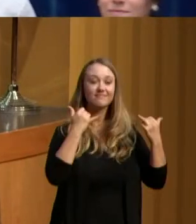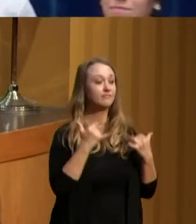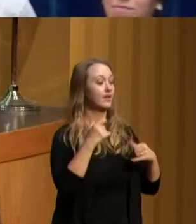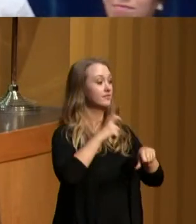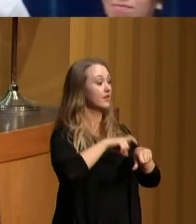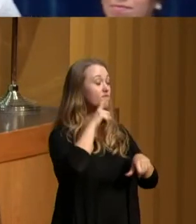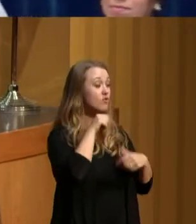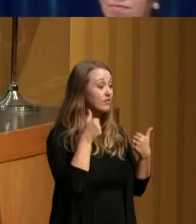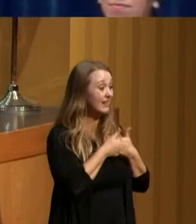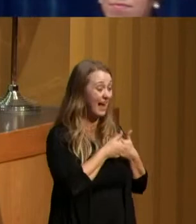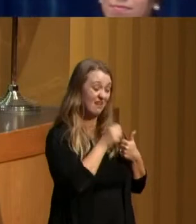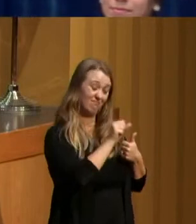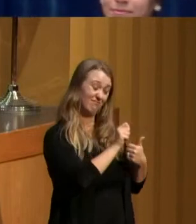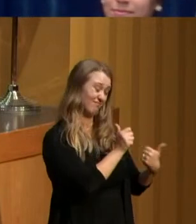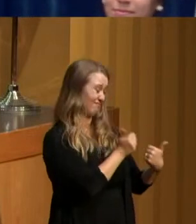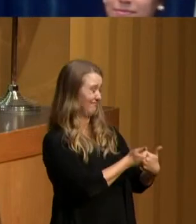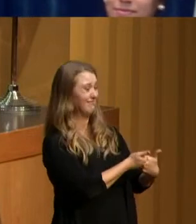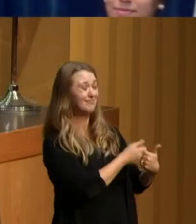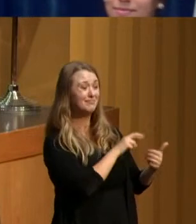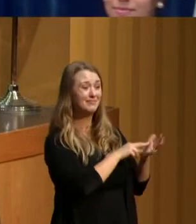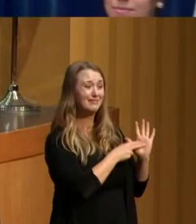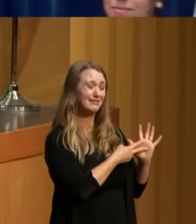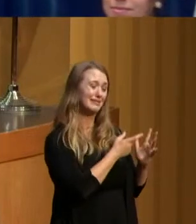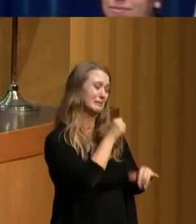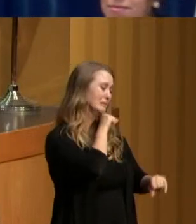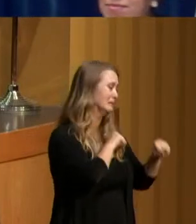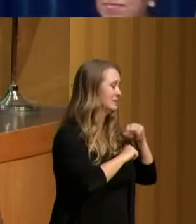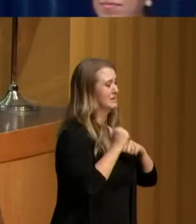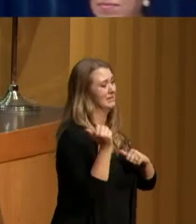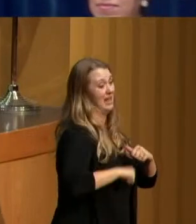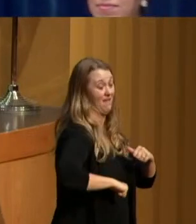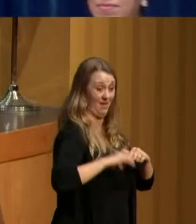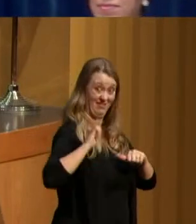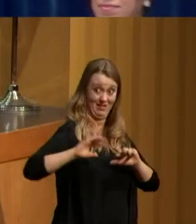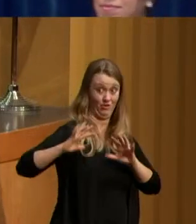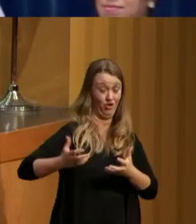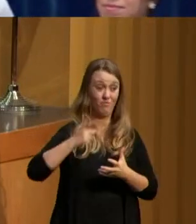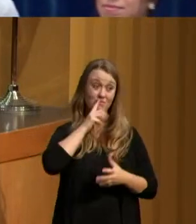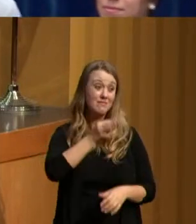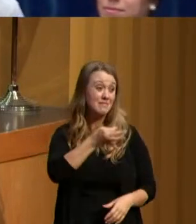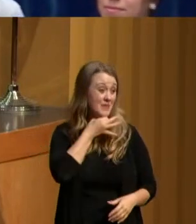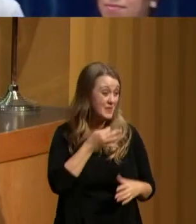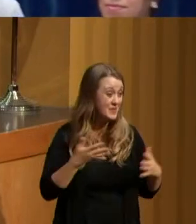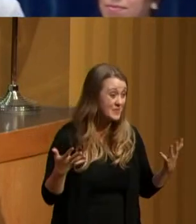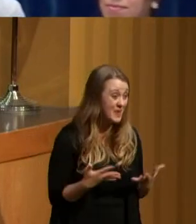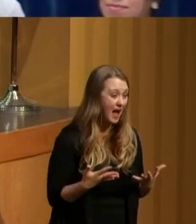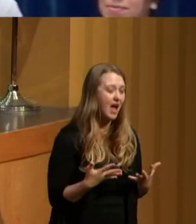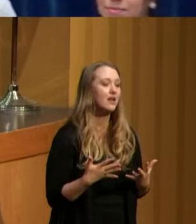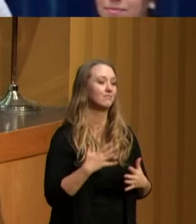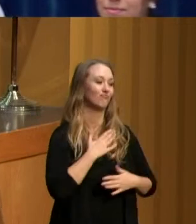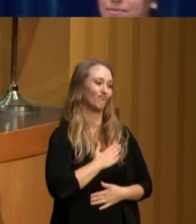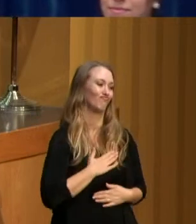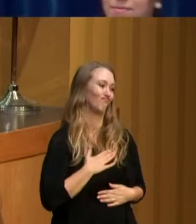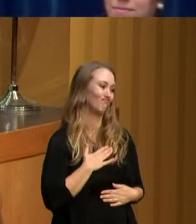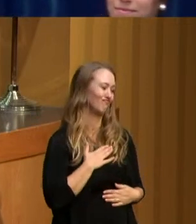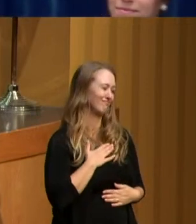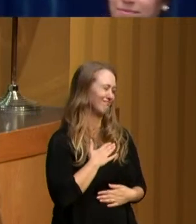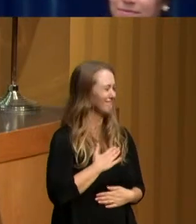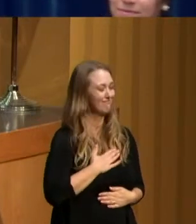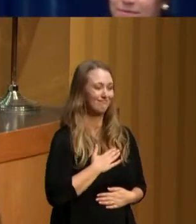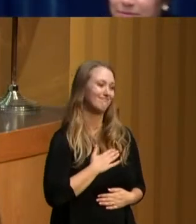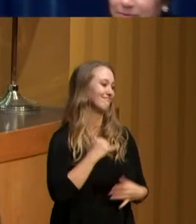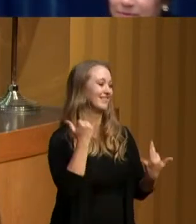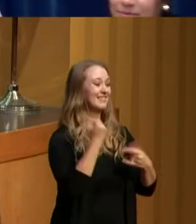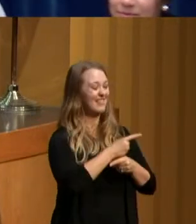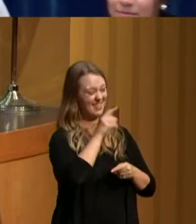it's tough, when you're up against it, and what this group was really good at, and you saw it there, is you go back to enjoying it. And that's what today is about. It's